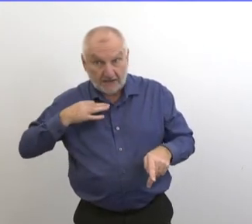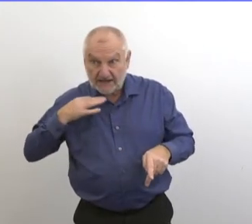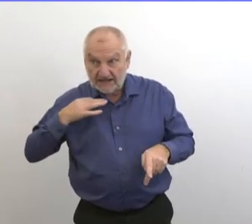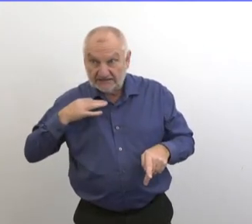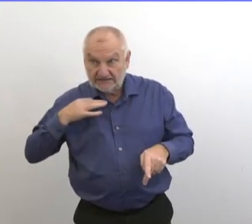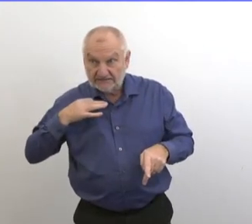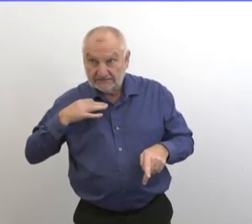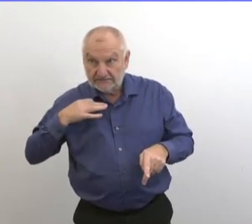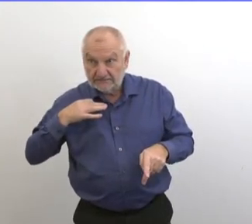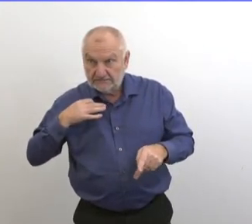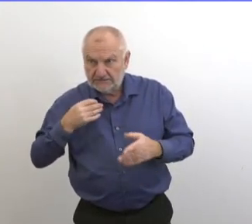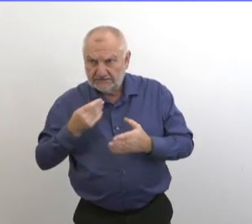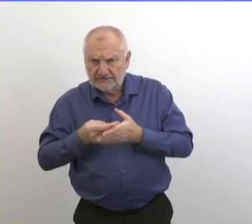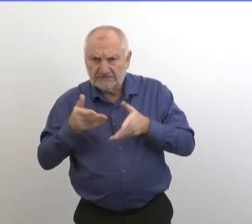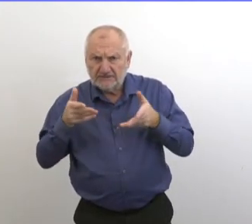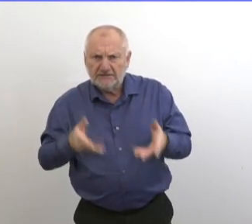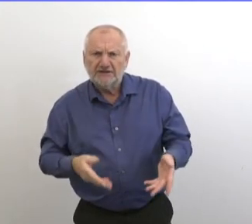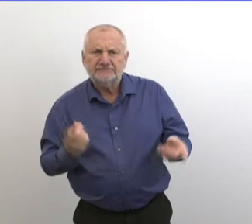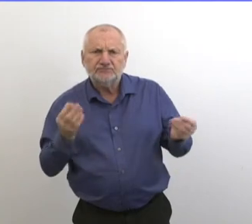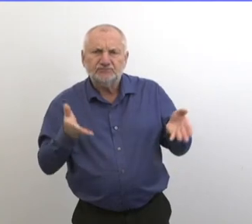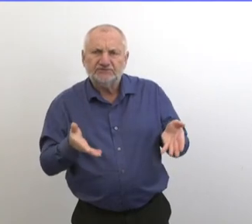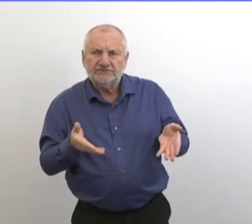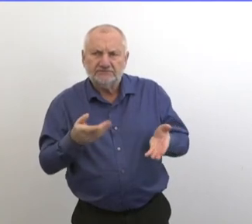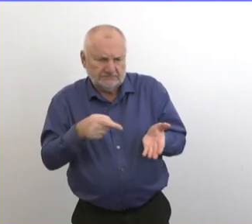a, you know, on a day by day